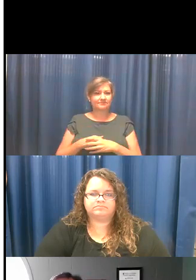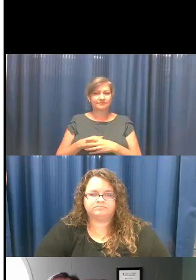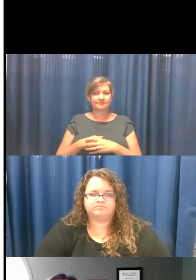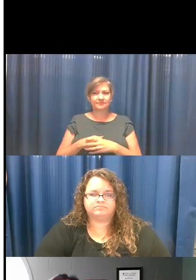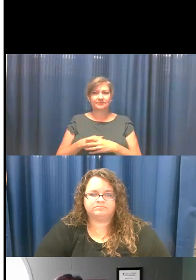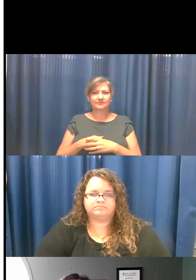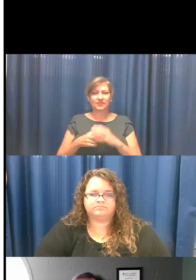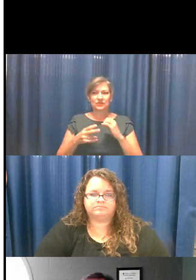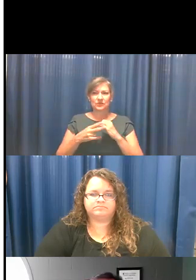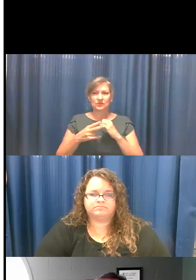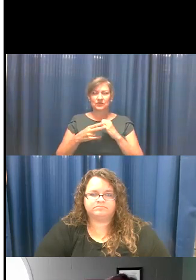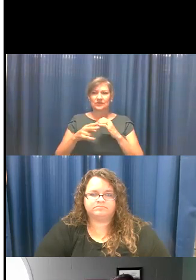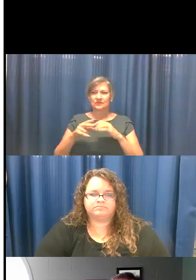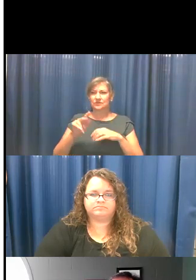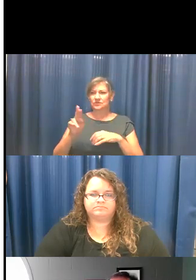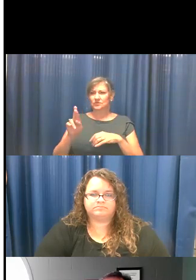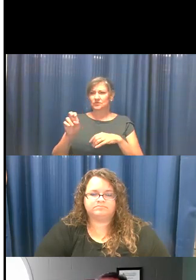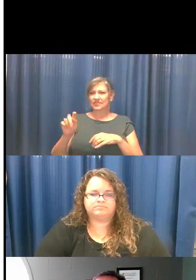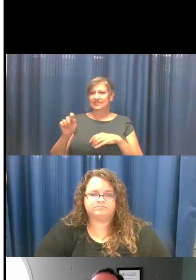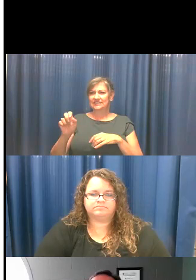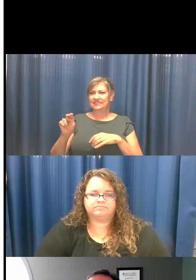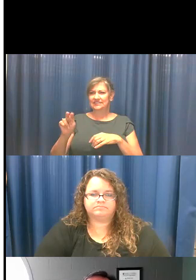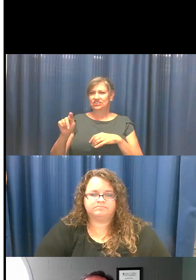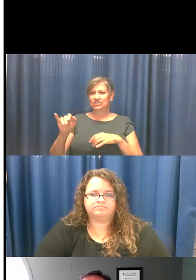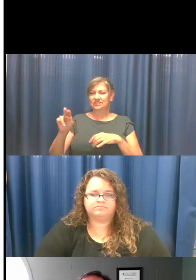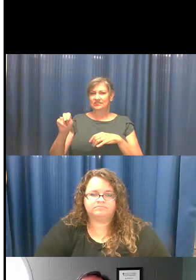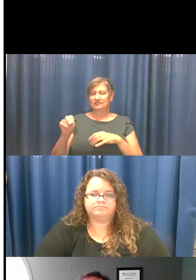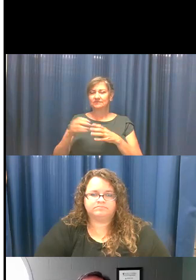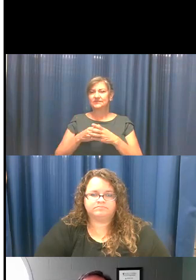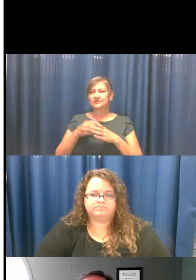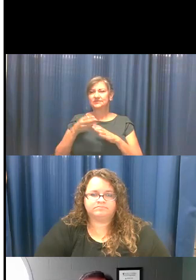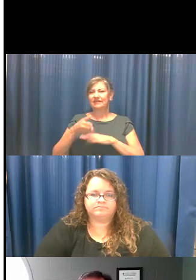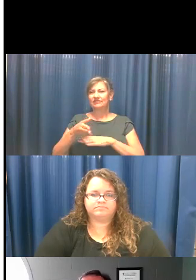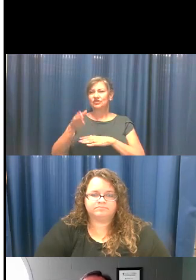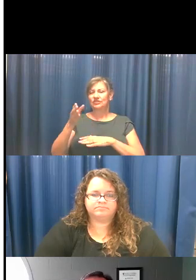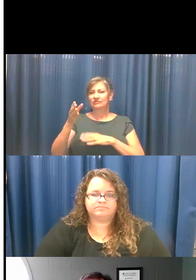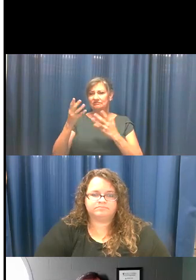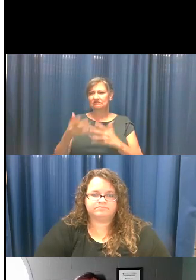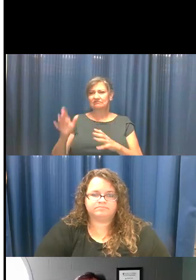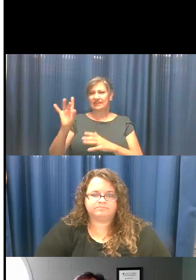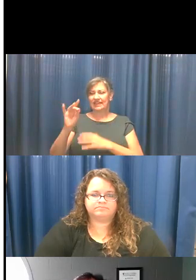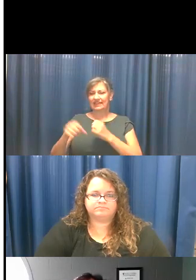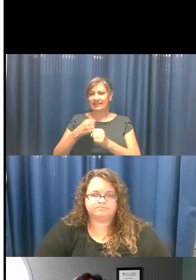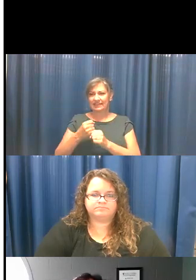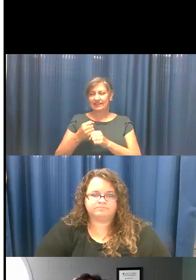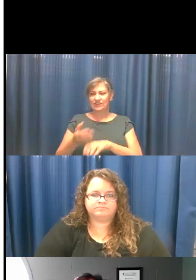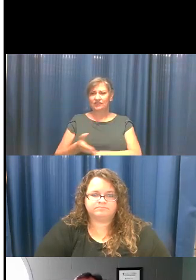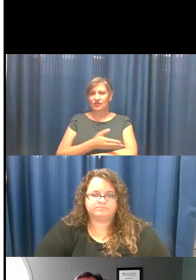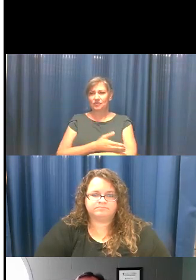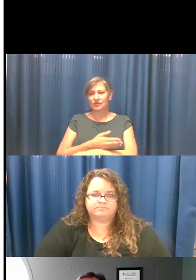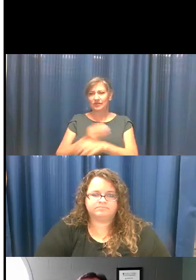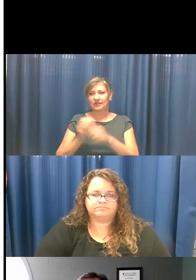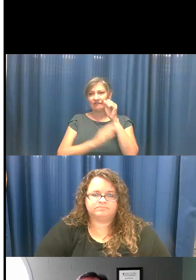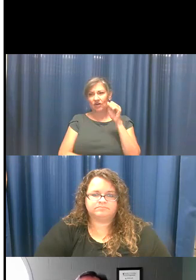The retention. Well, after 8 years of improving our annual